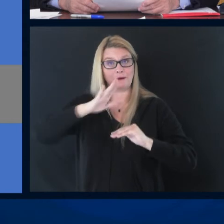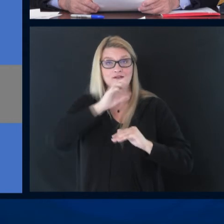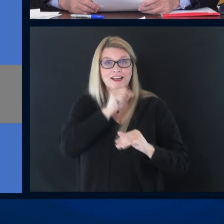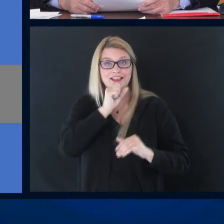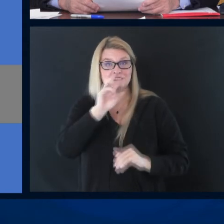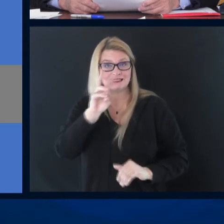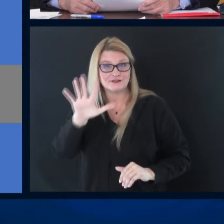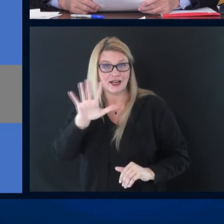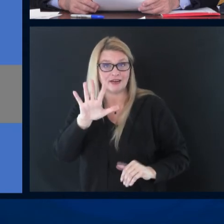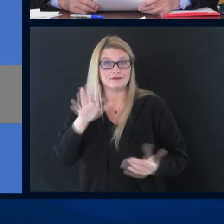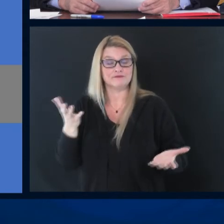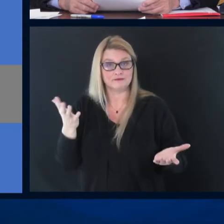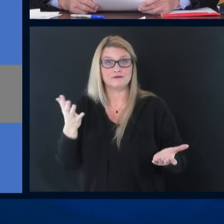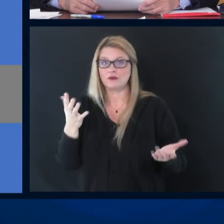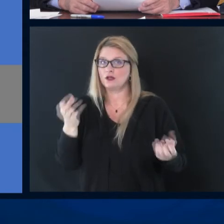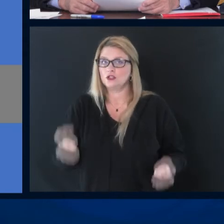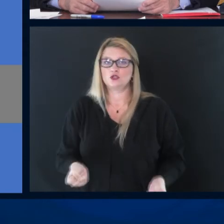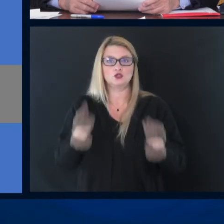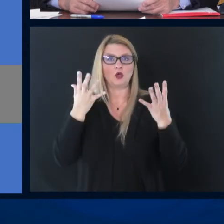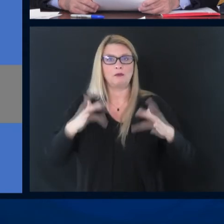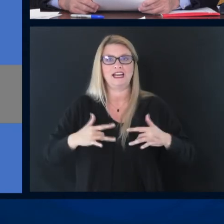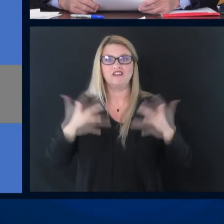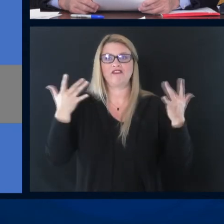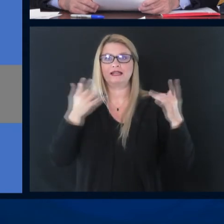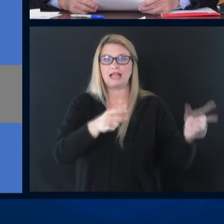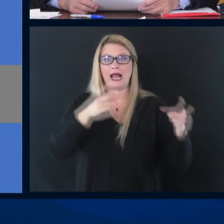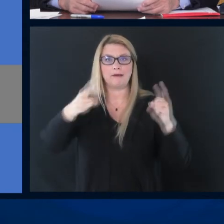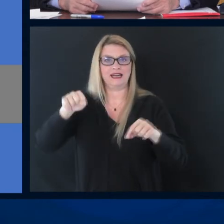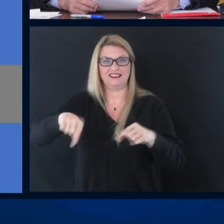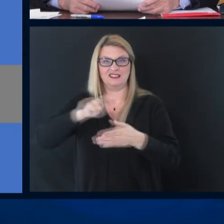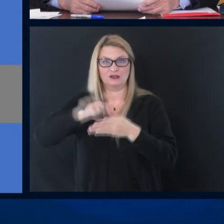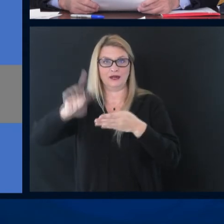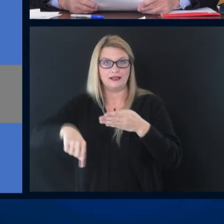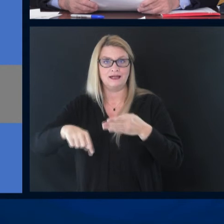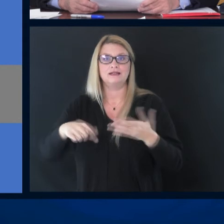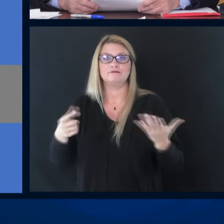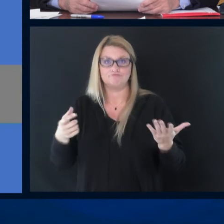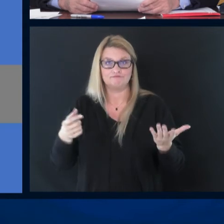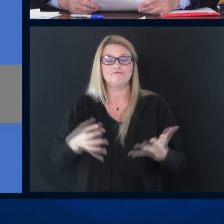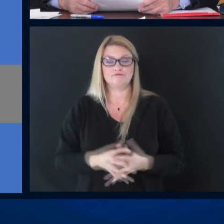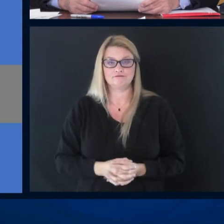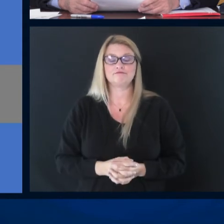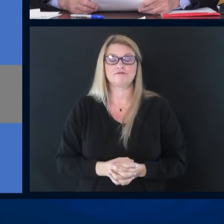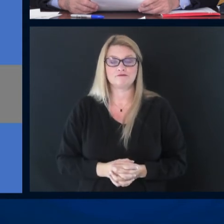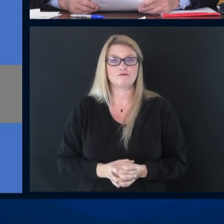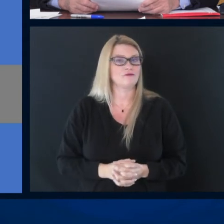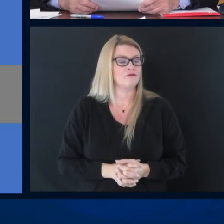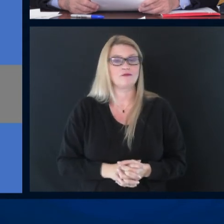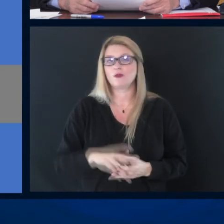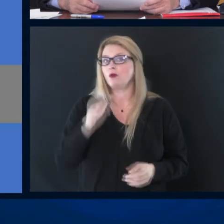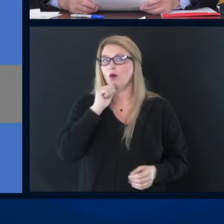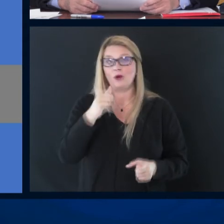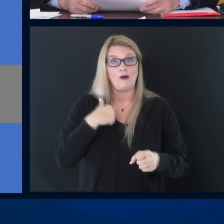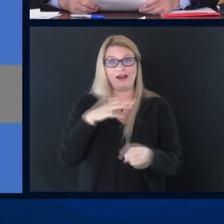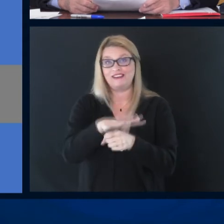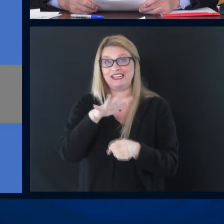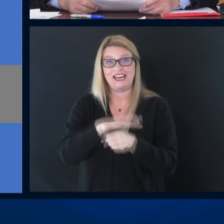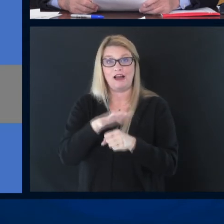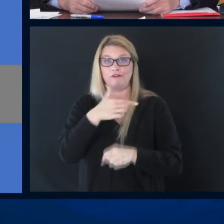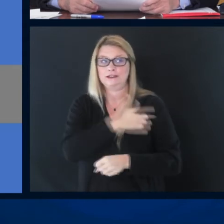up. There's so many of these events taking place over the weekend as well. We do not have enough doses